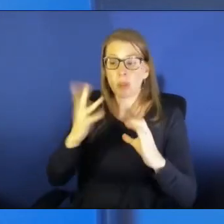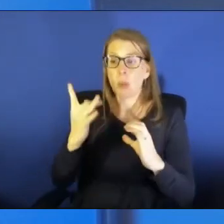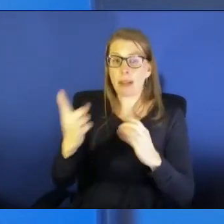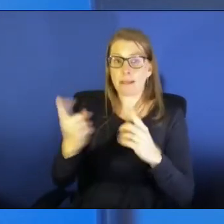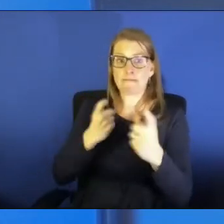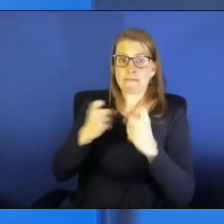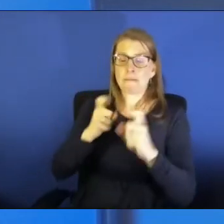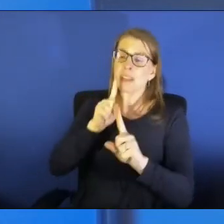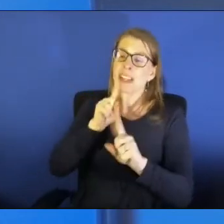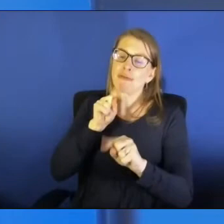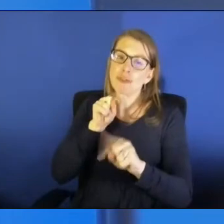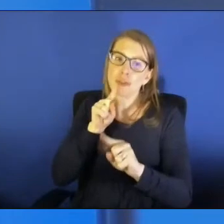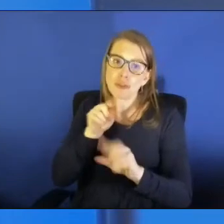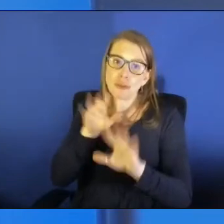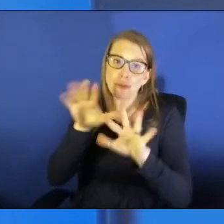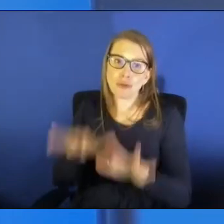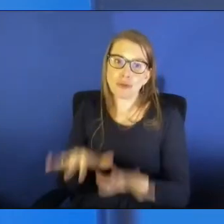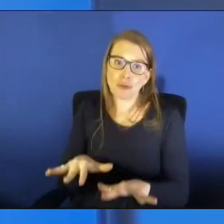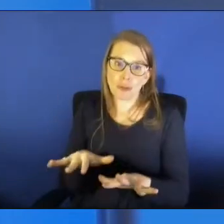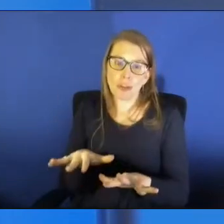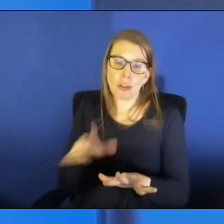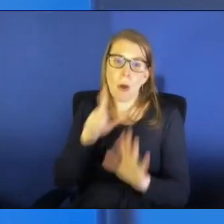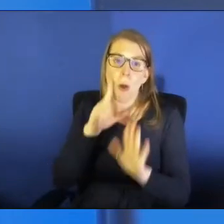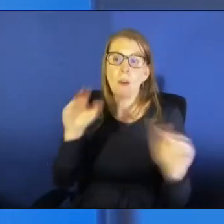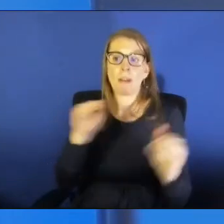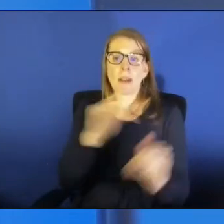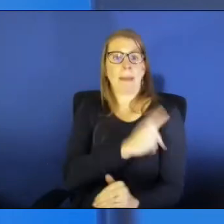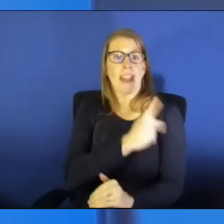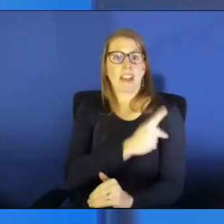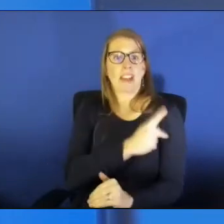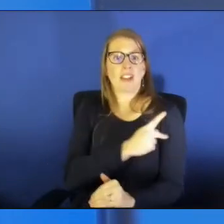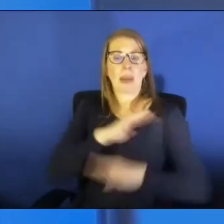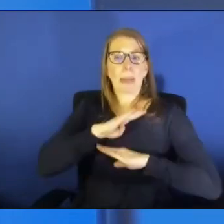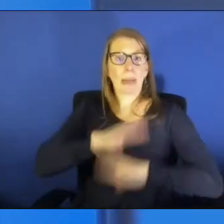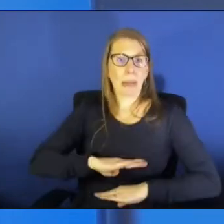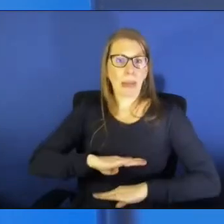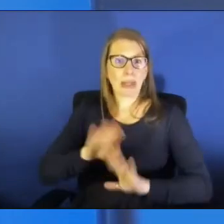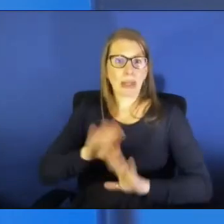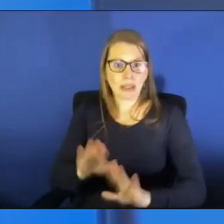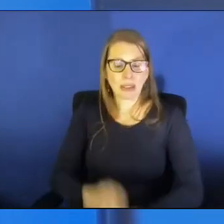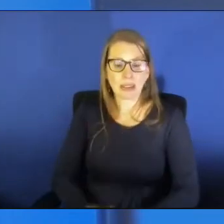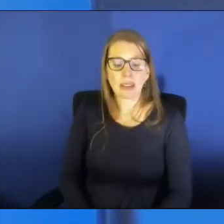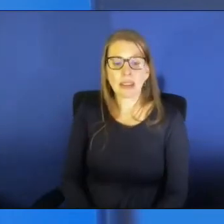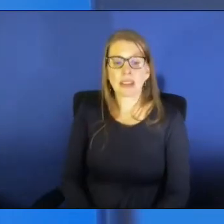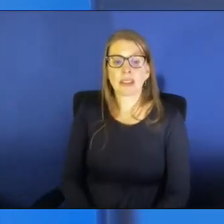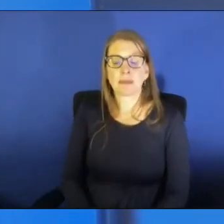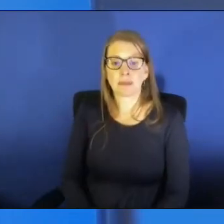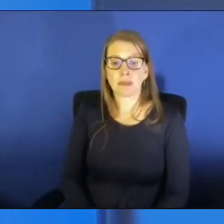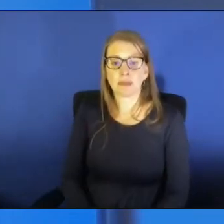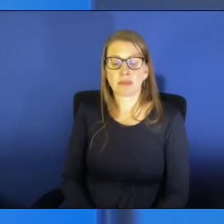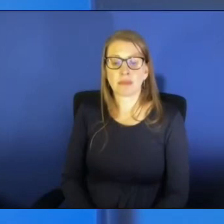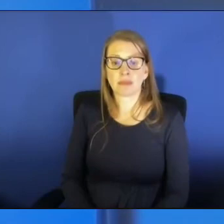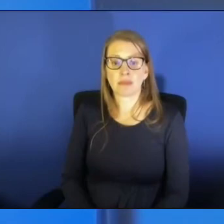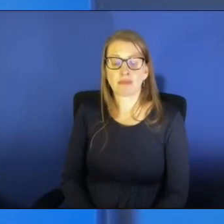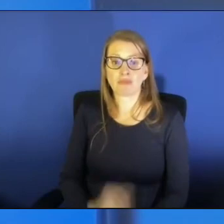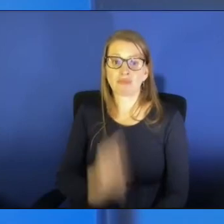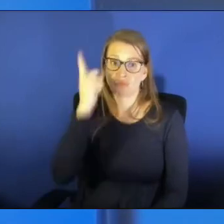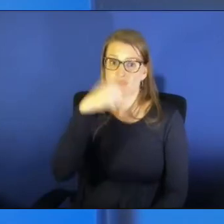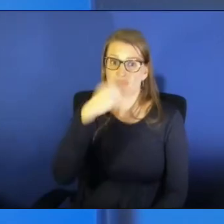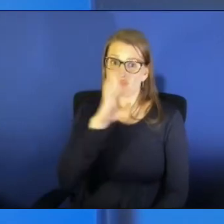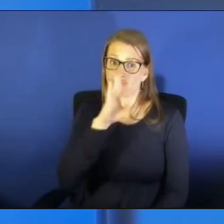can hopefully make the patient feel a little better, and we can promise them with a straight face that we're going to take great care of